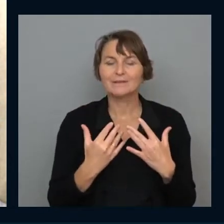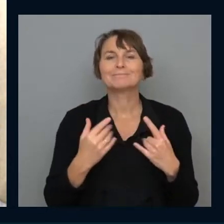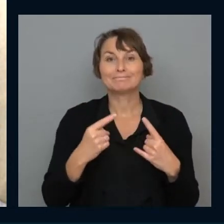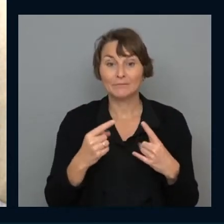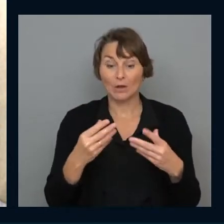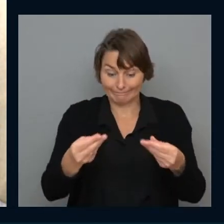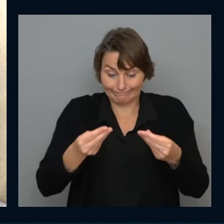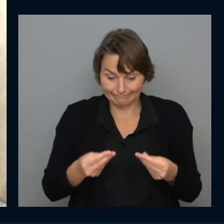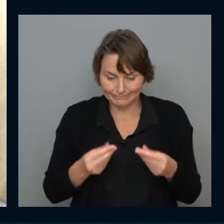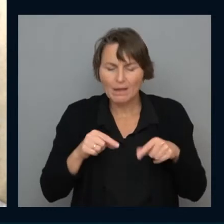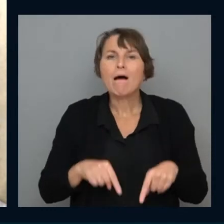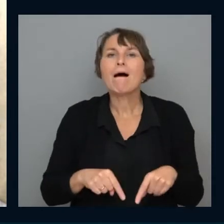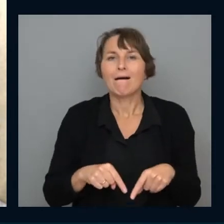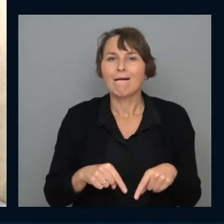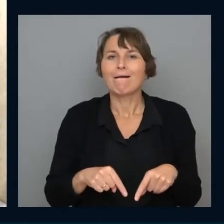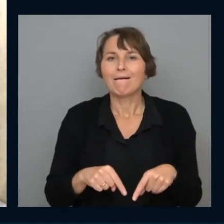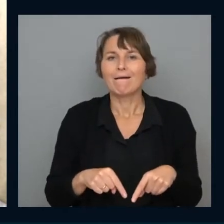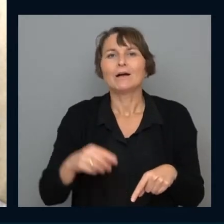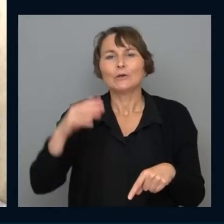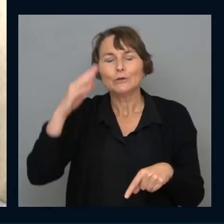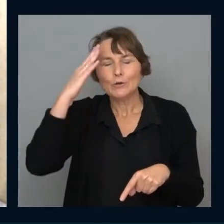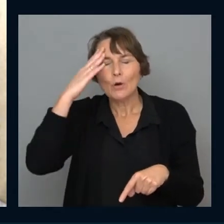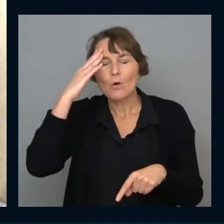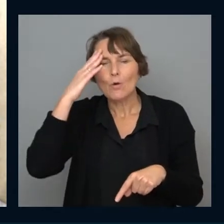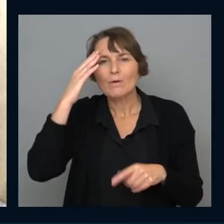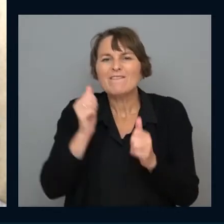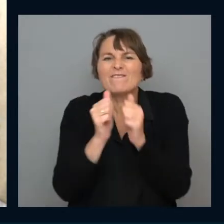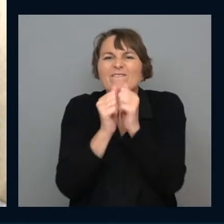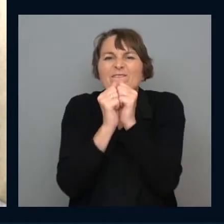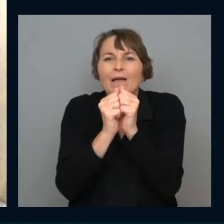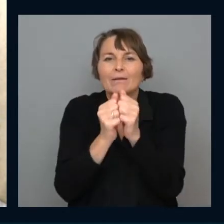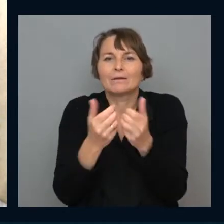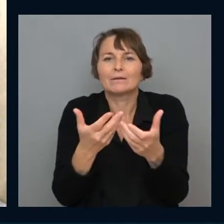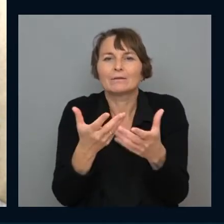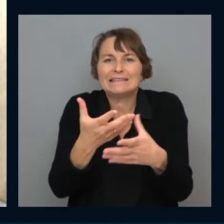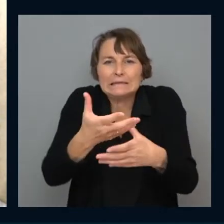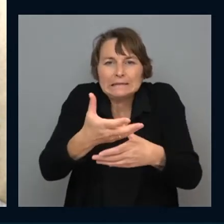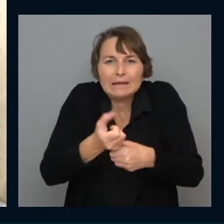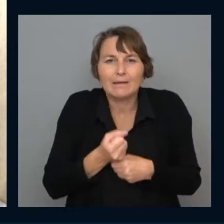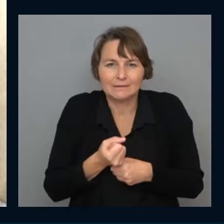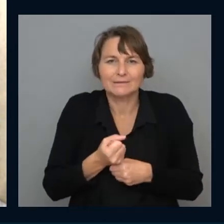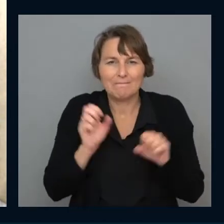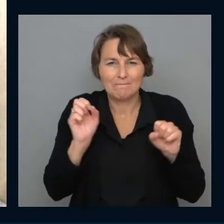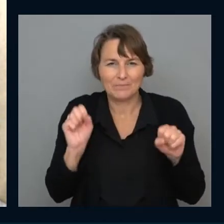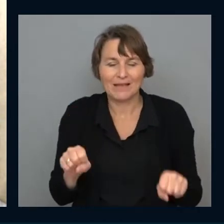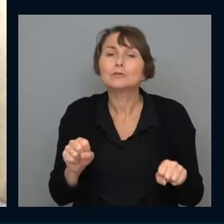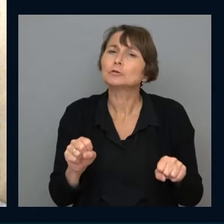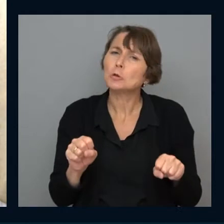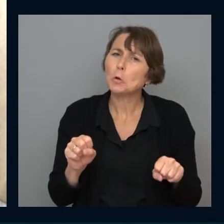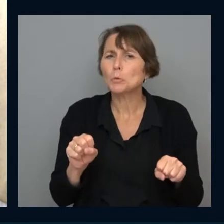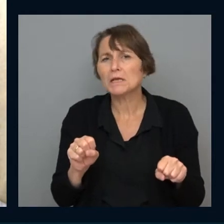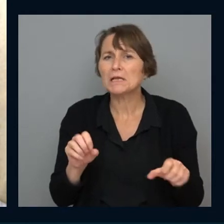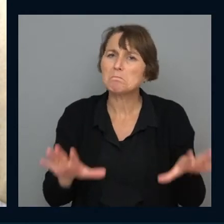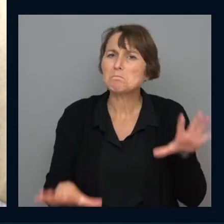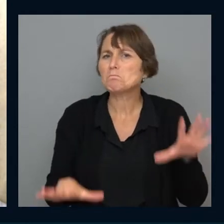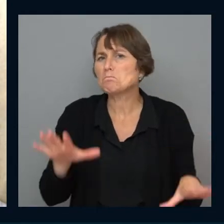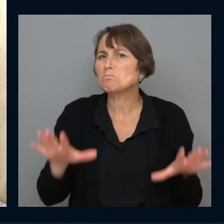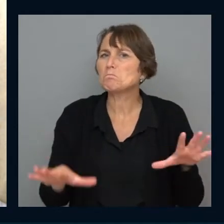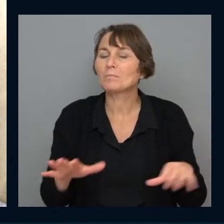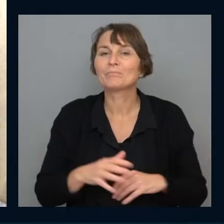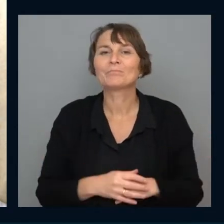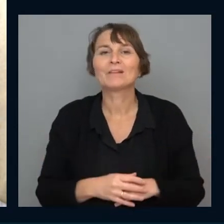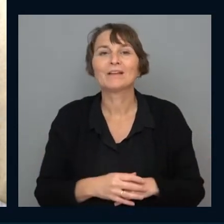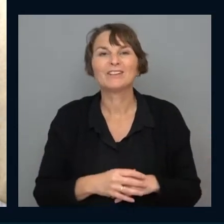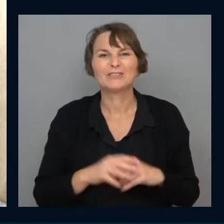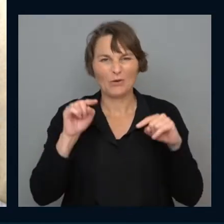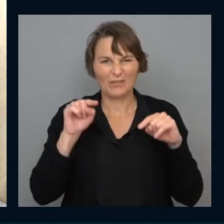are we really giving value, right? So that it kind of depends. So cycle time, release time,